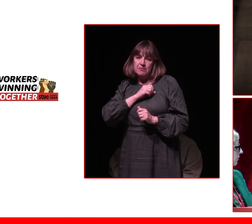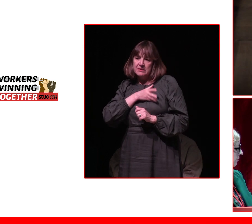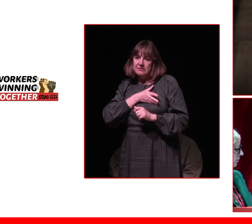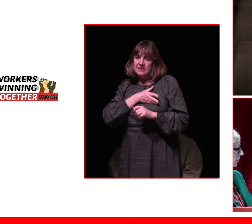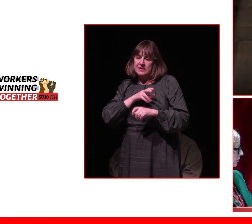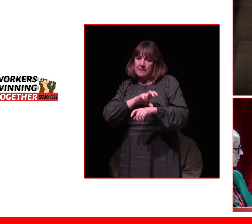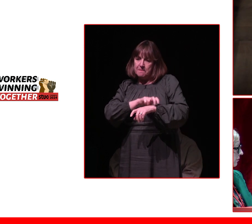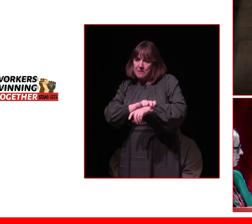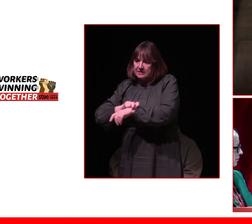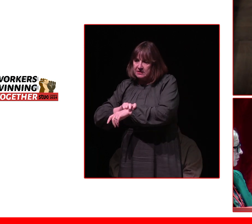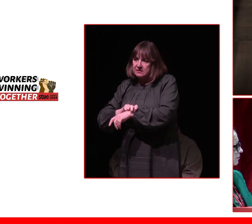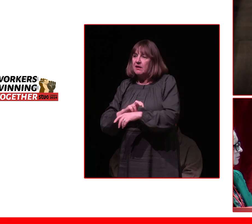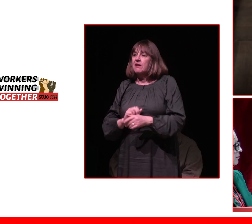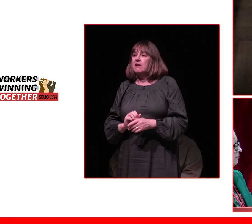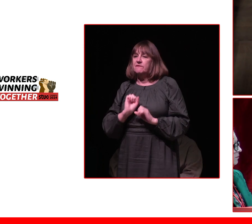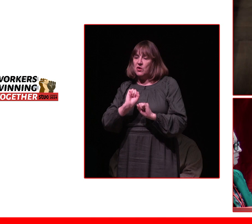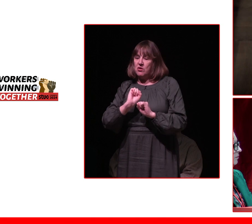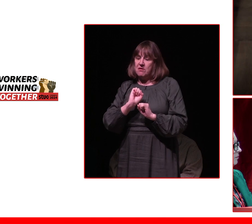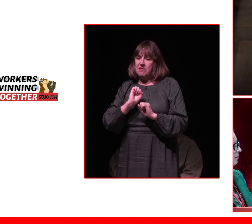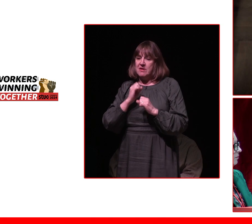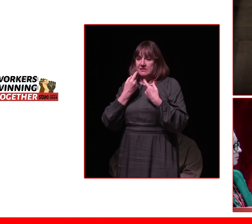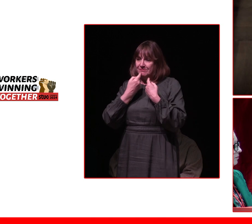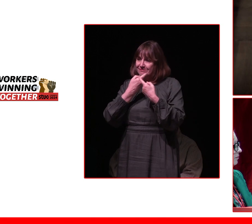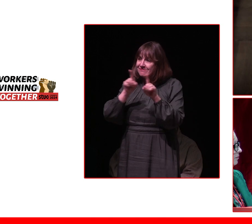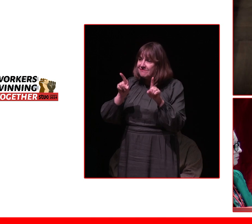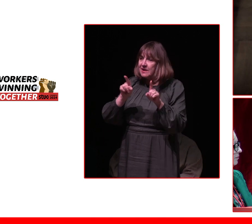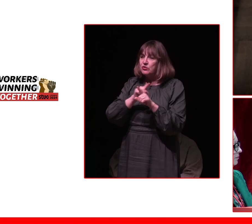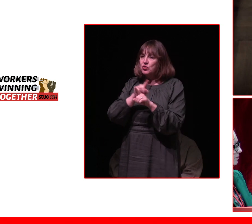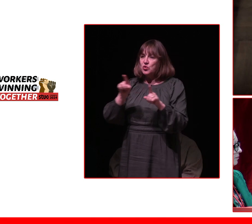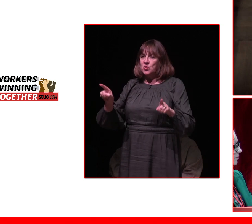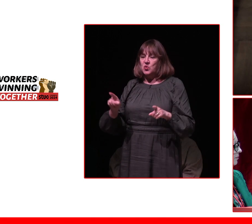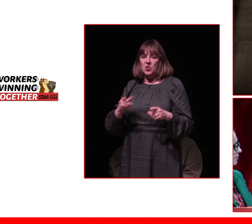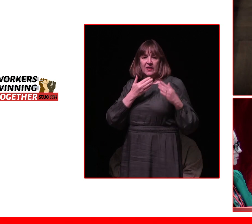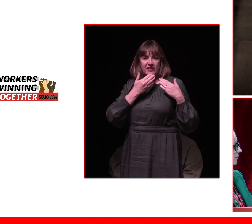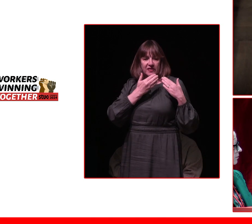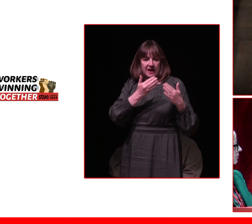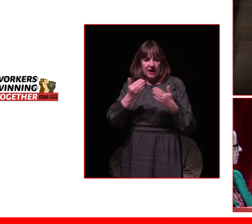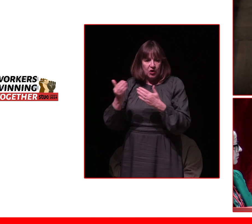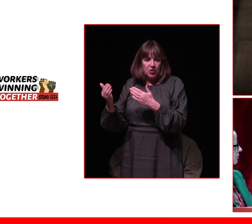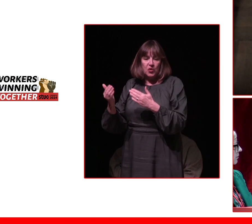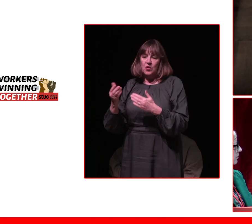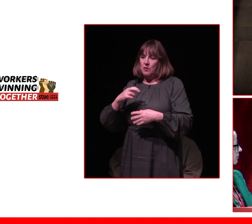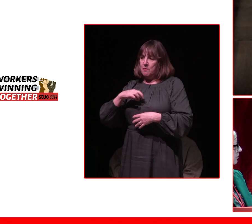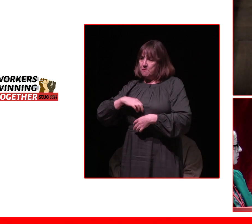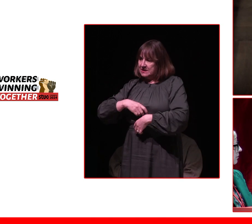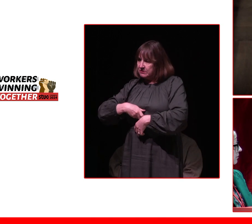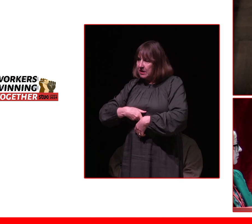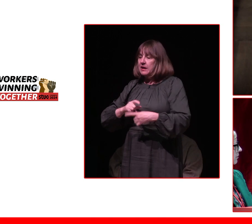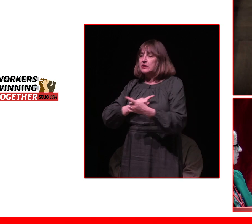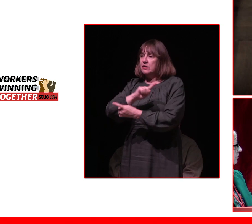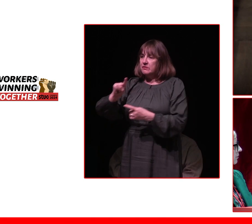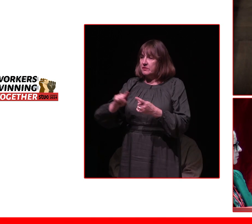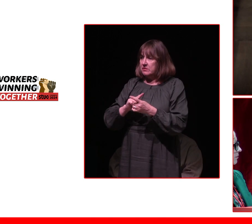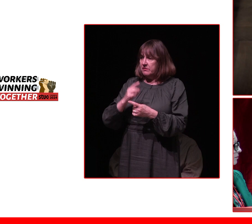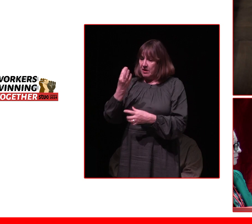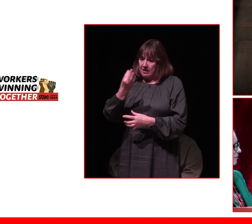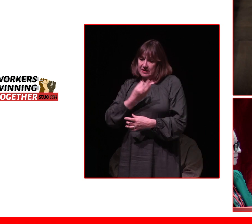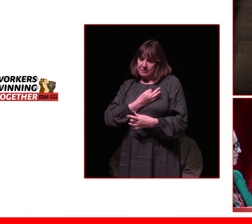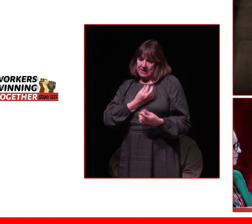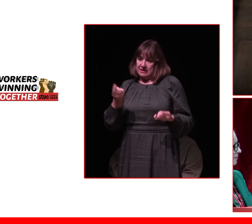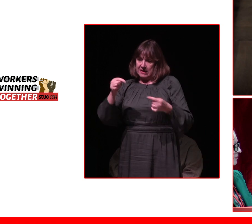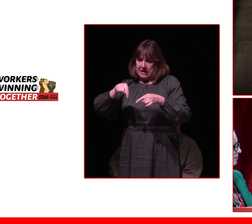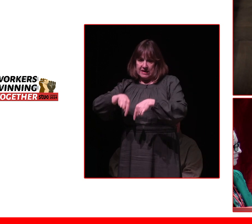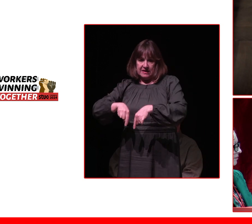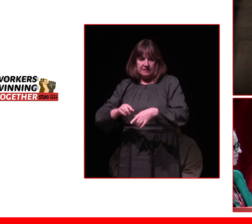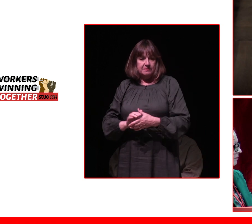ambassador, for his message to you. Thank you, Mr. President, and to the Congress for inviting me.